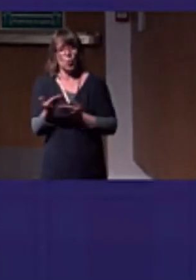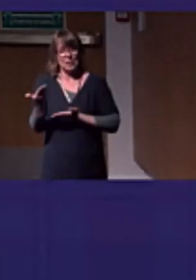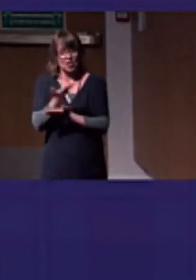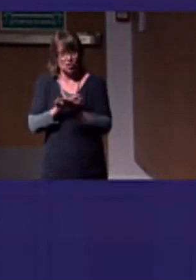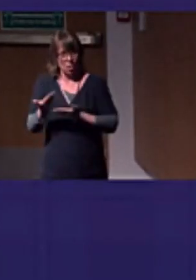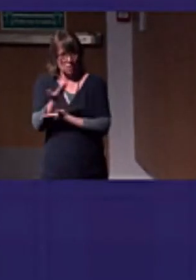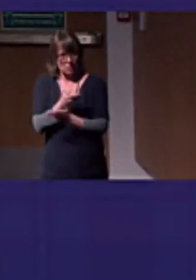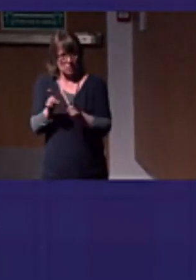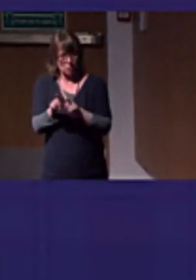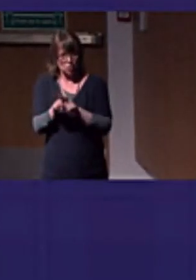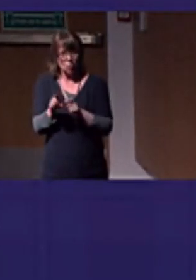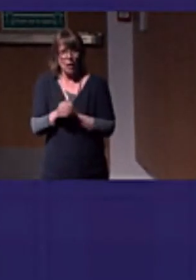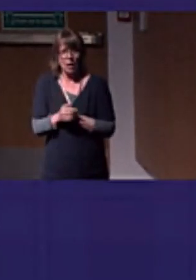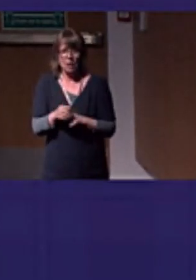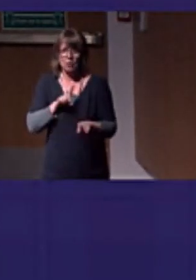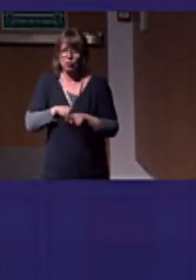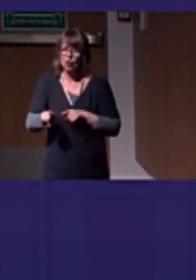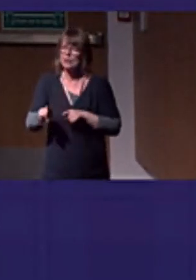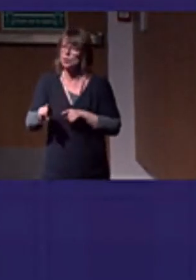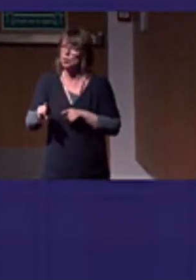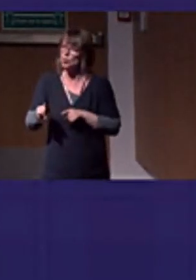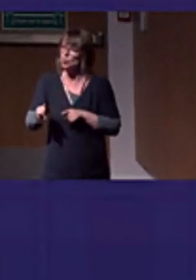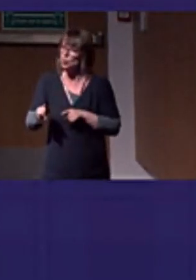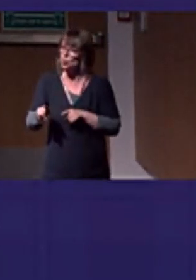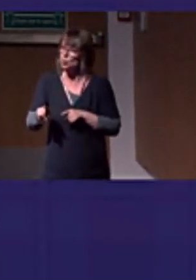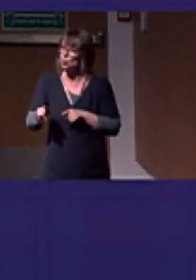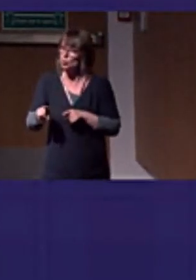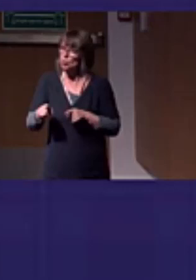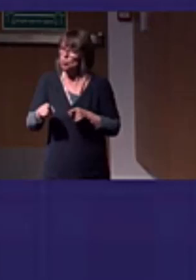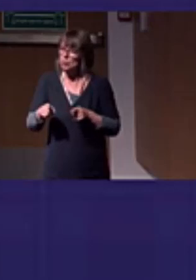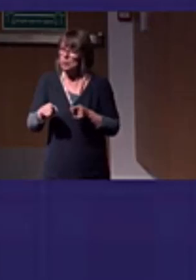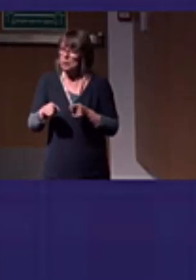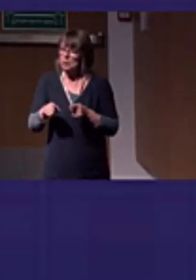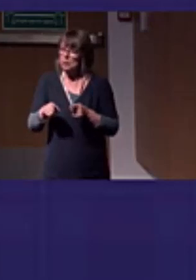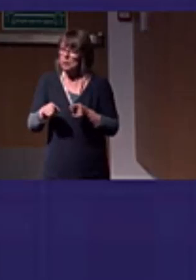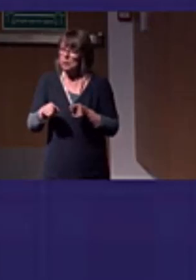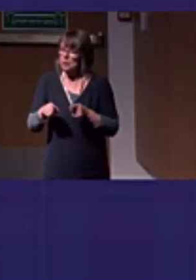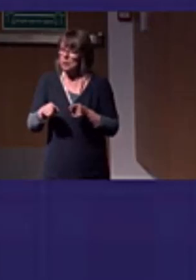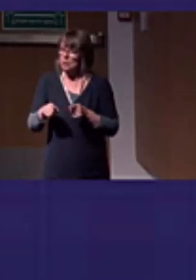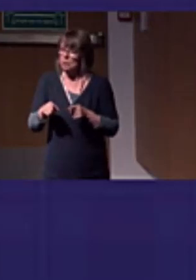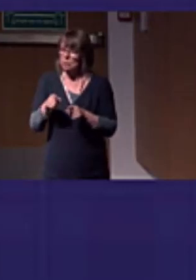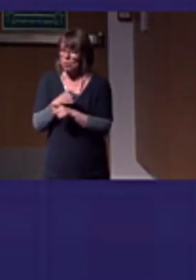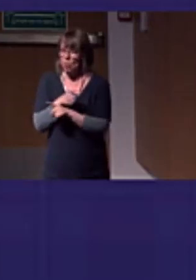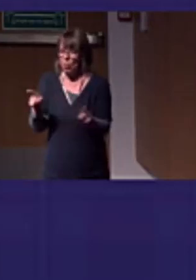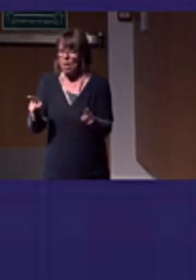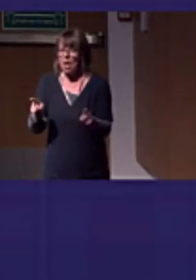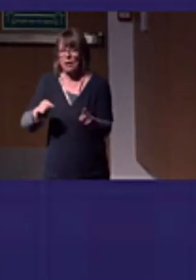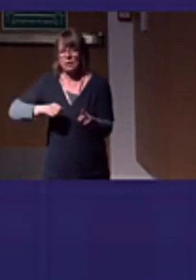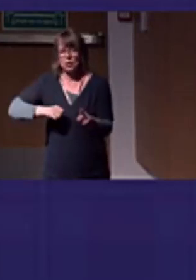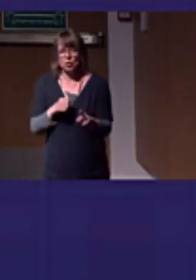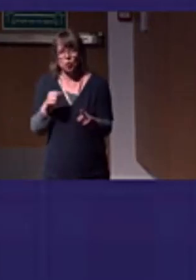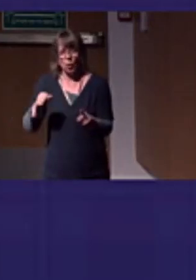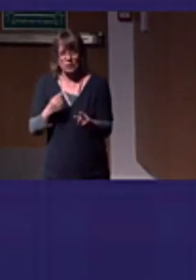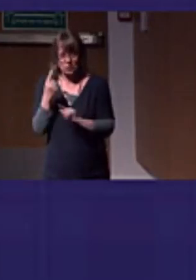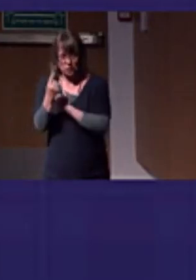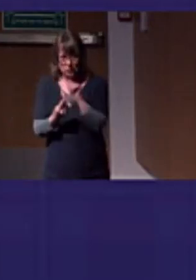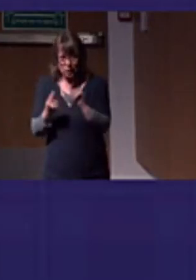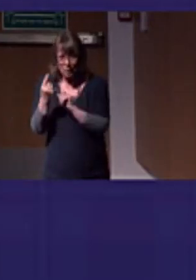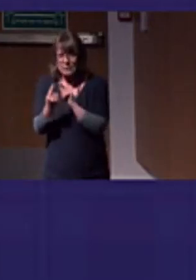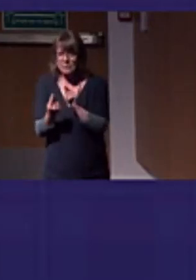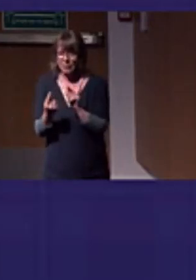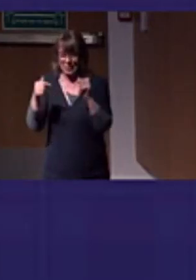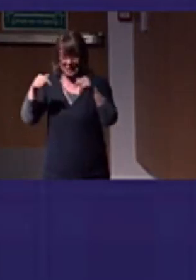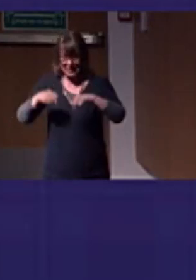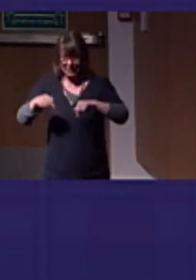you know, trying to take it somewhere. We have access to these guys, Scottish Summit, South Coast Summit, and the more time I